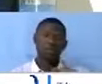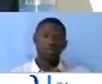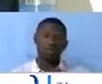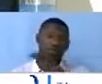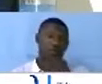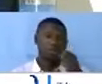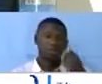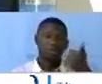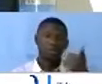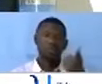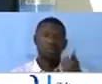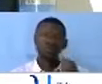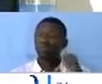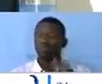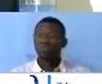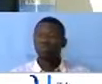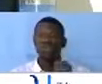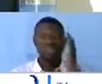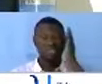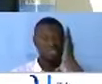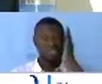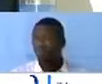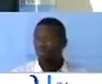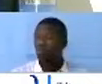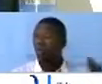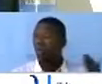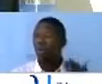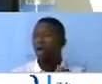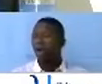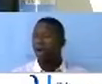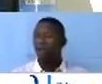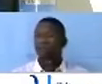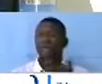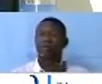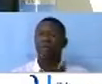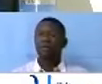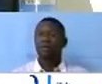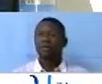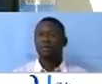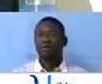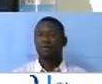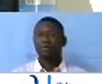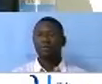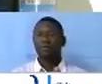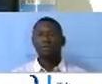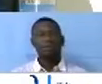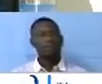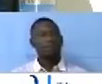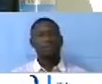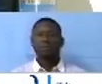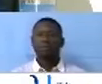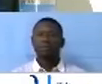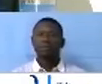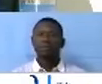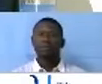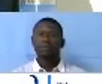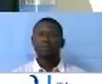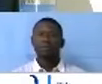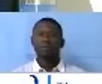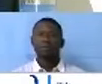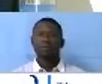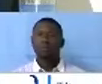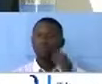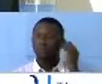that. Way ya nga fa won jamono gi nga xamé ni mbugal yi doon tek nit ñi té la gëno na tar fofu ci NIA ndax ci